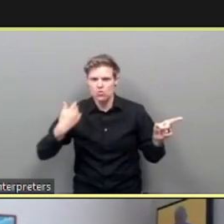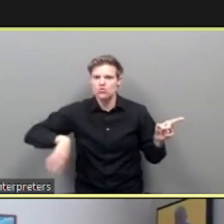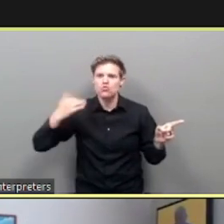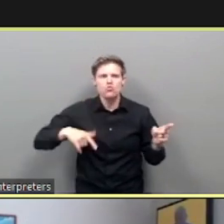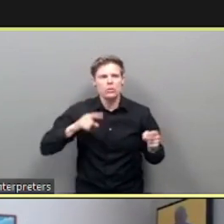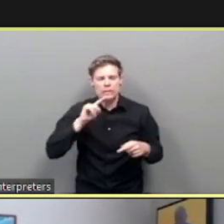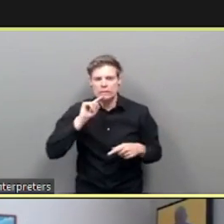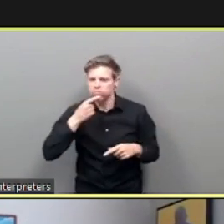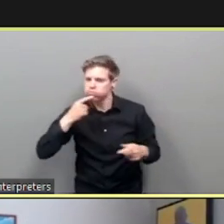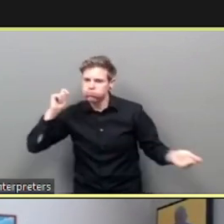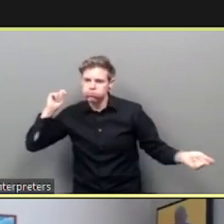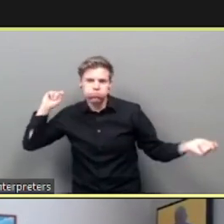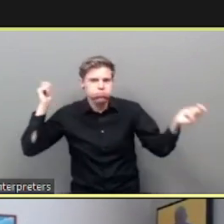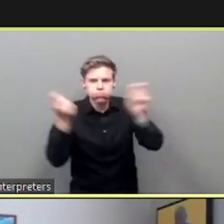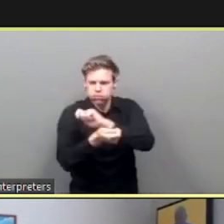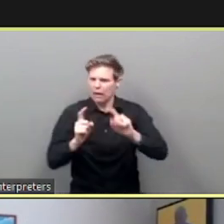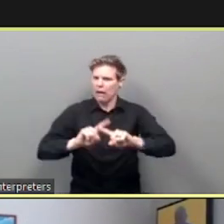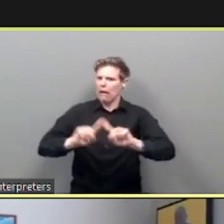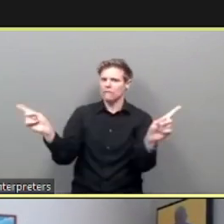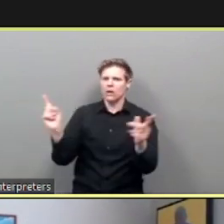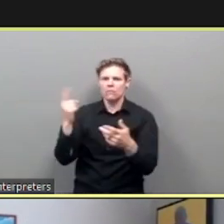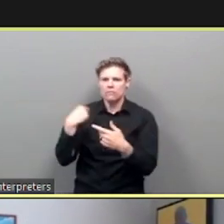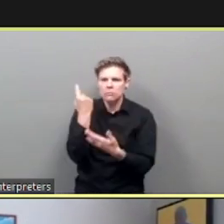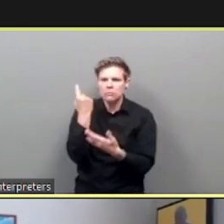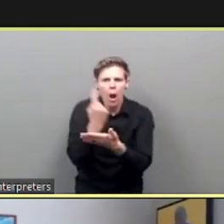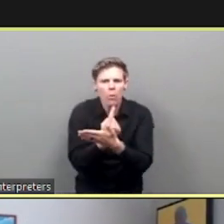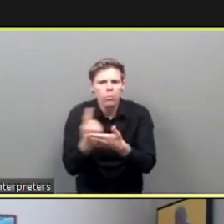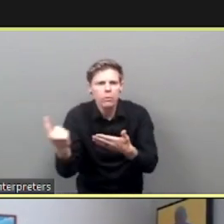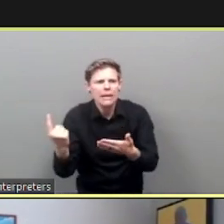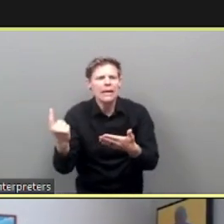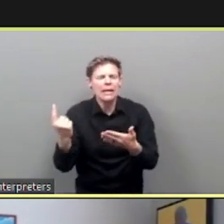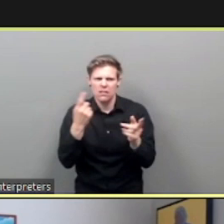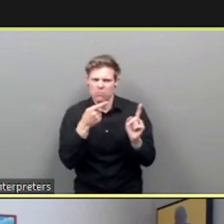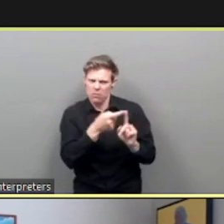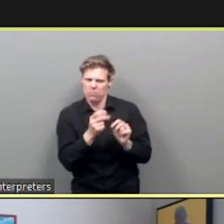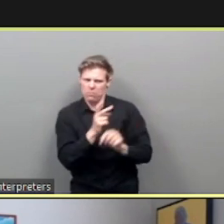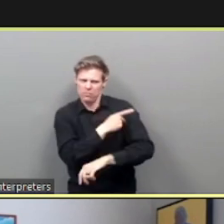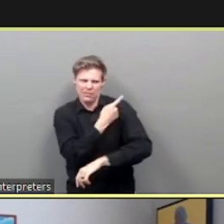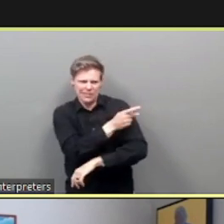disparity among Hispanics and Latinos and what you might attribute that to. Thank you.